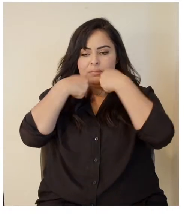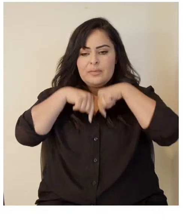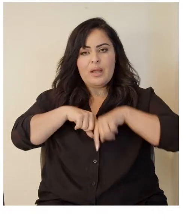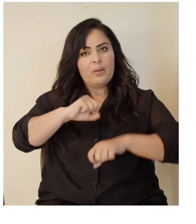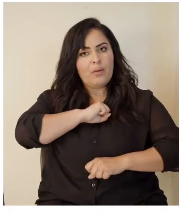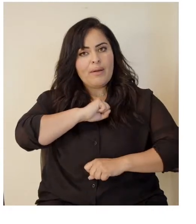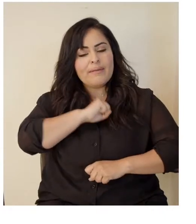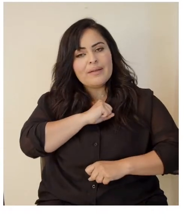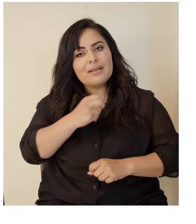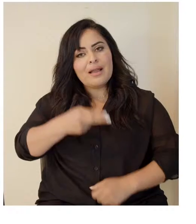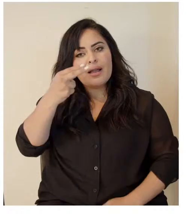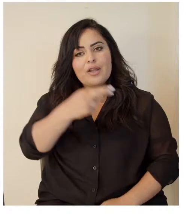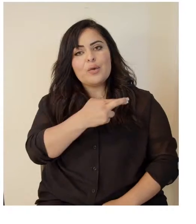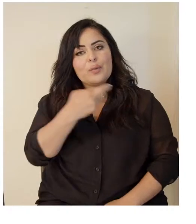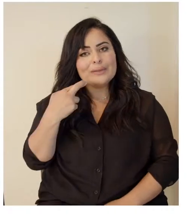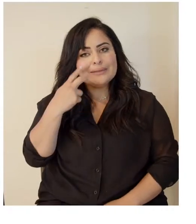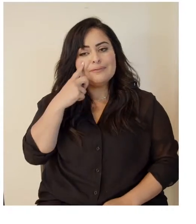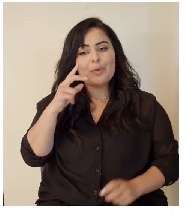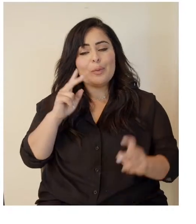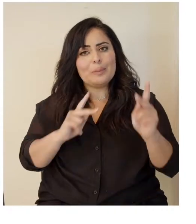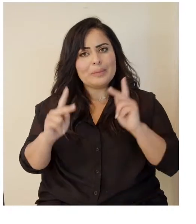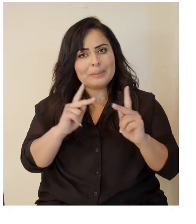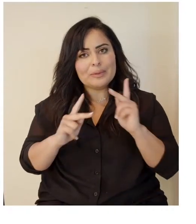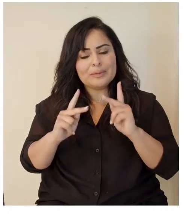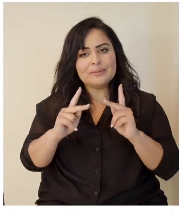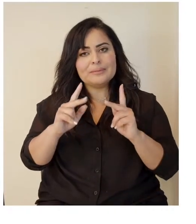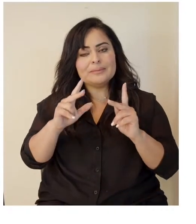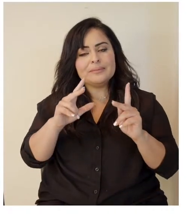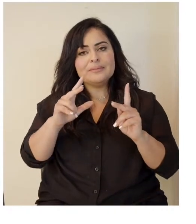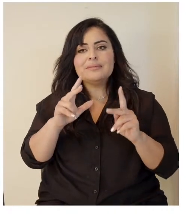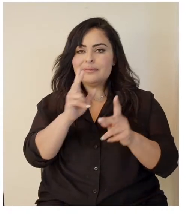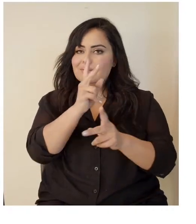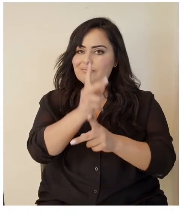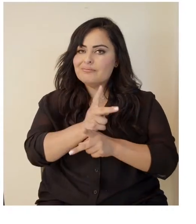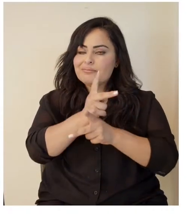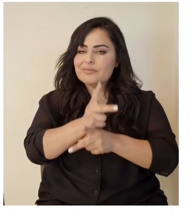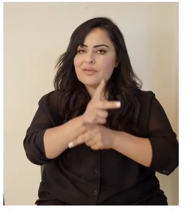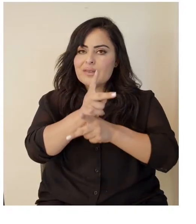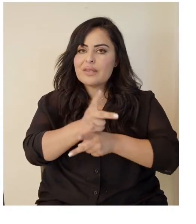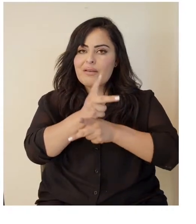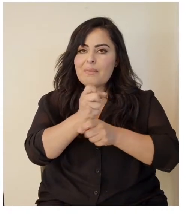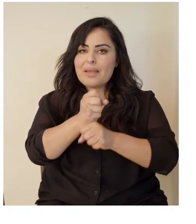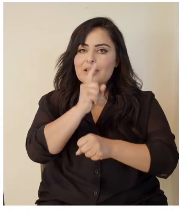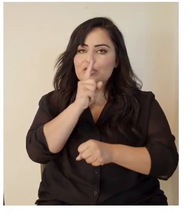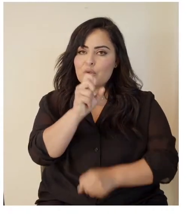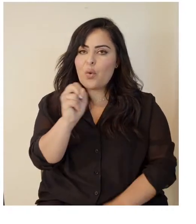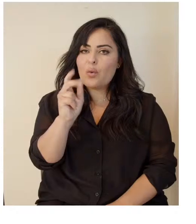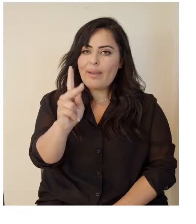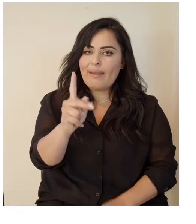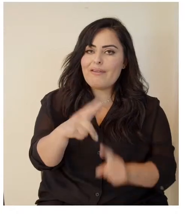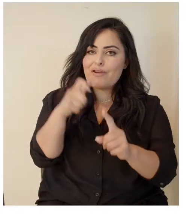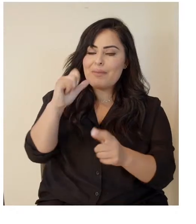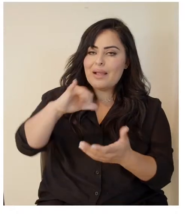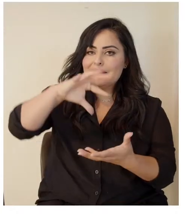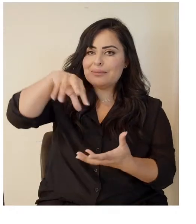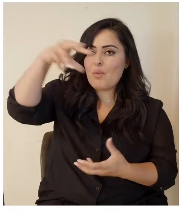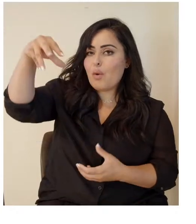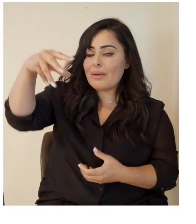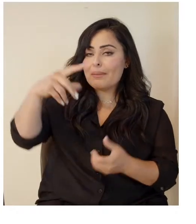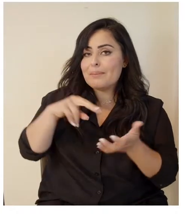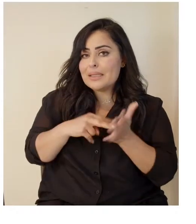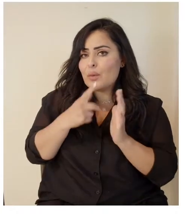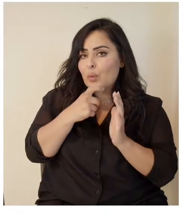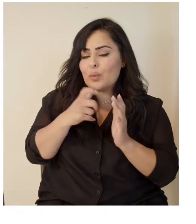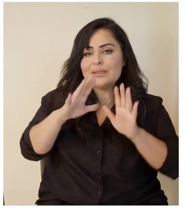are at higher risk of bad health effects, we really need to take care of and make sure that they're okay from the wildfire smoke. And they include